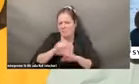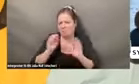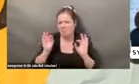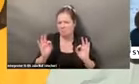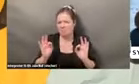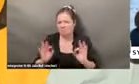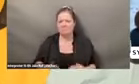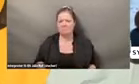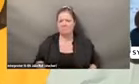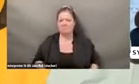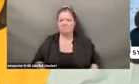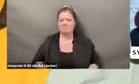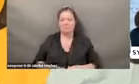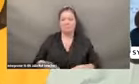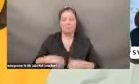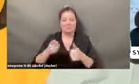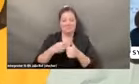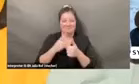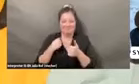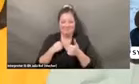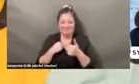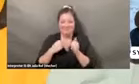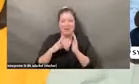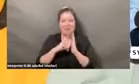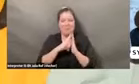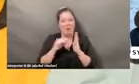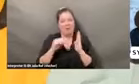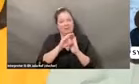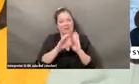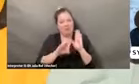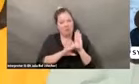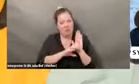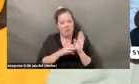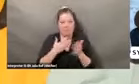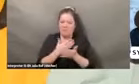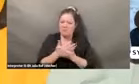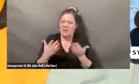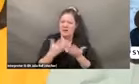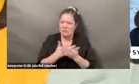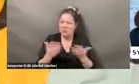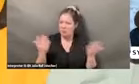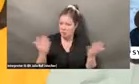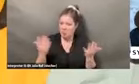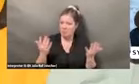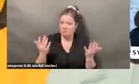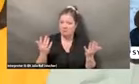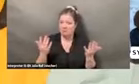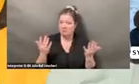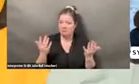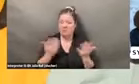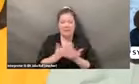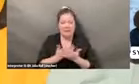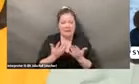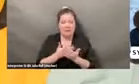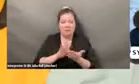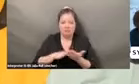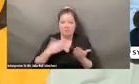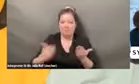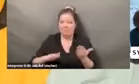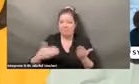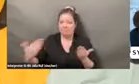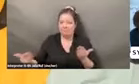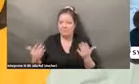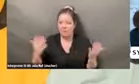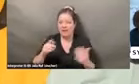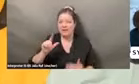of all, we had questions about the languages of the model curriculum, which languages they are available in, and as Lucas said, with a little